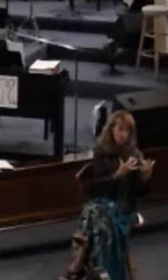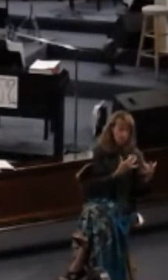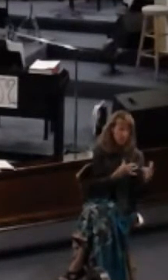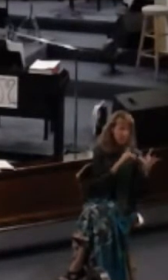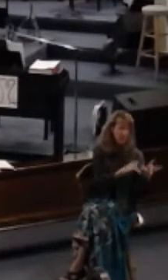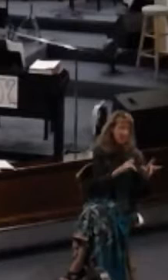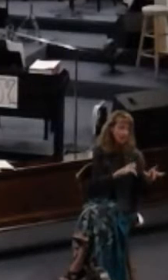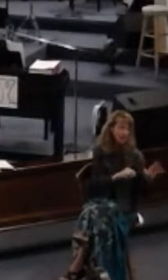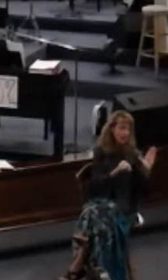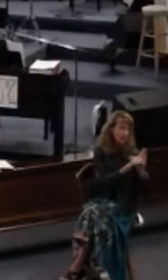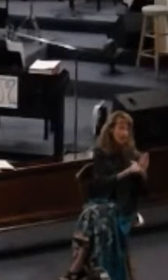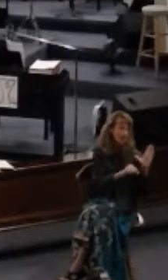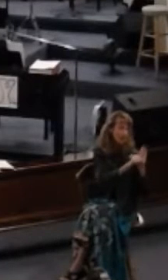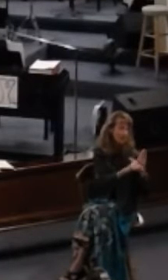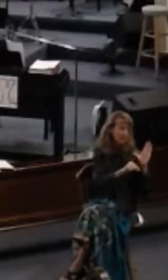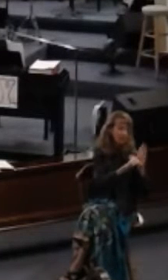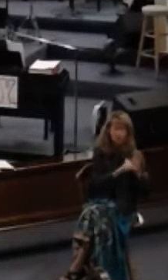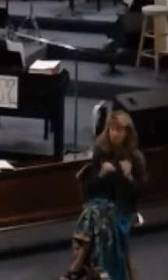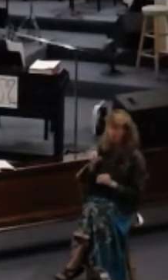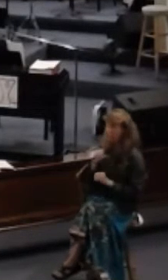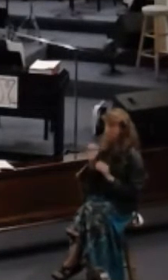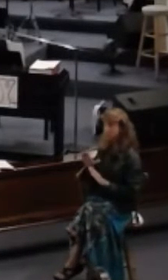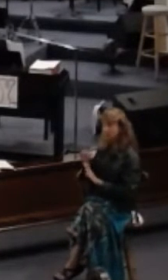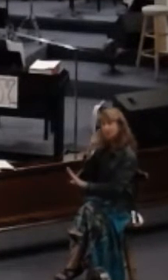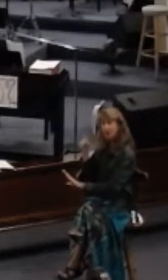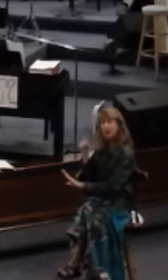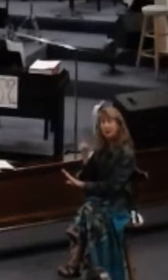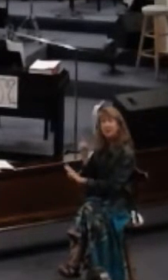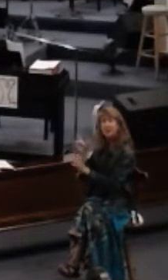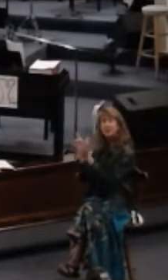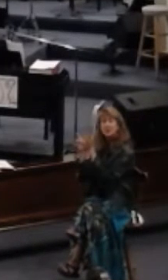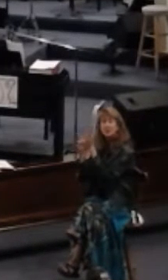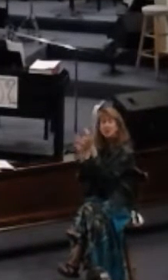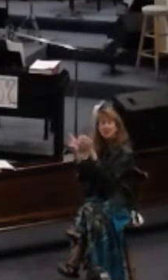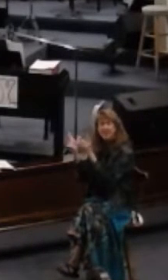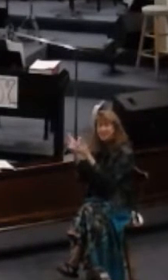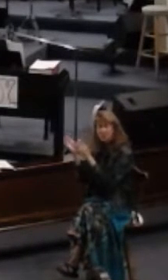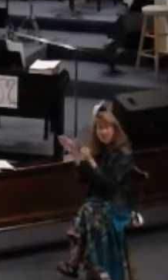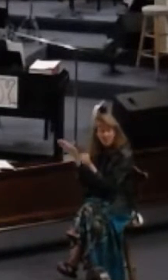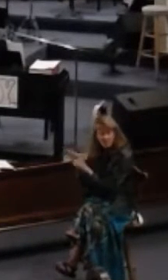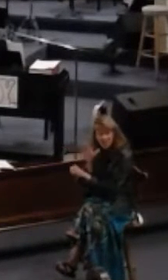the Christians saw mercy was what Jesus had called them to do.